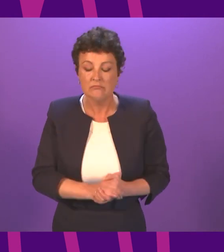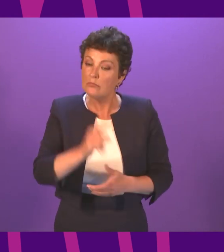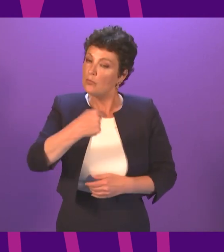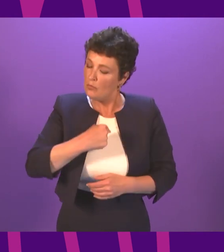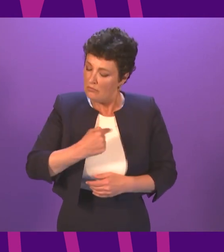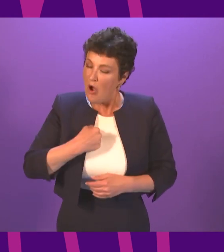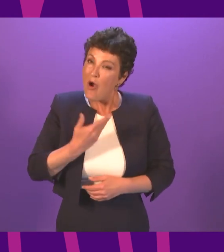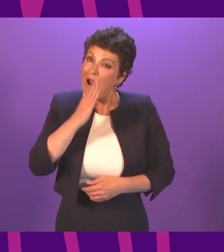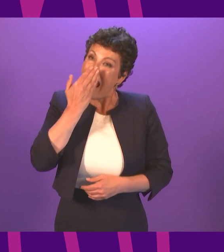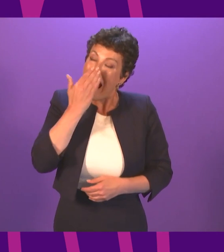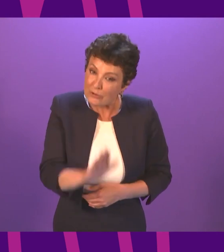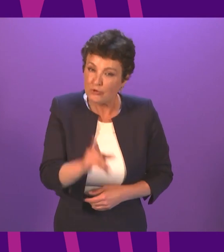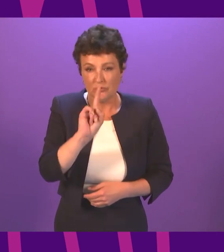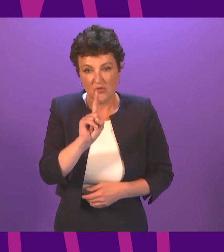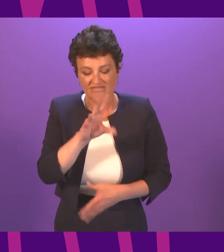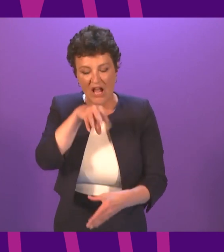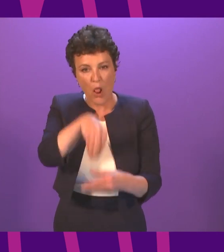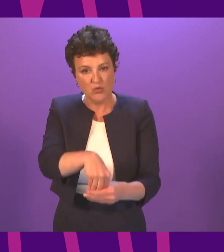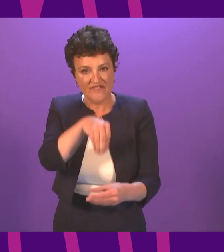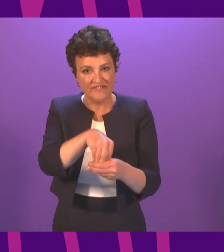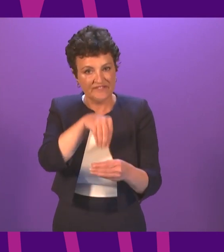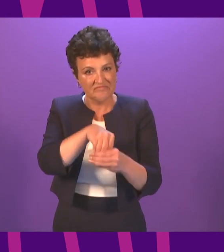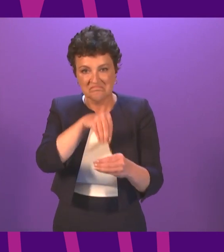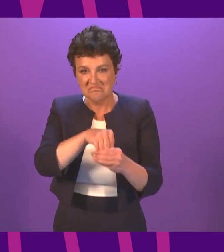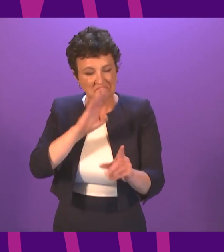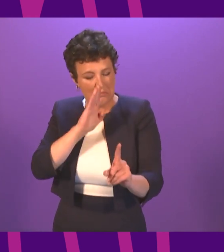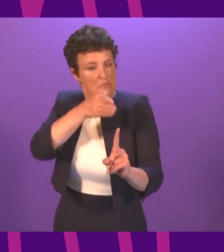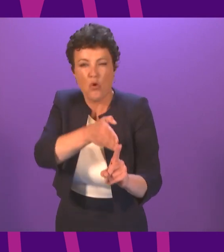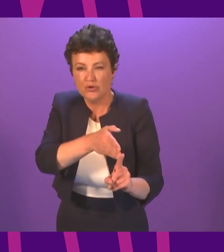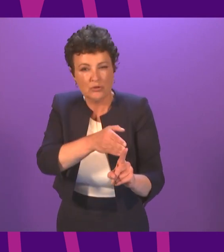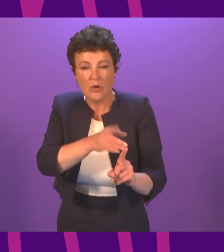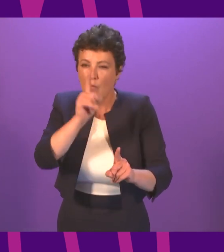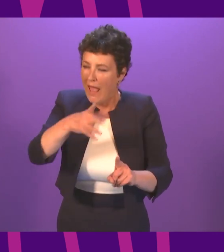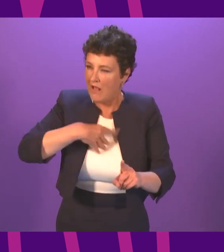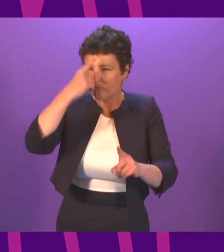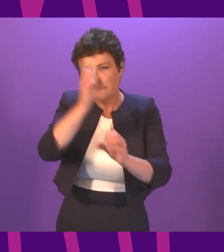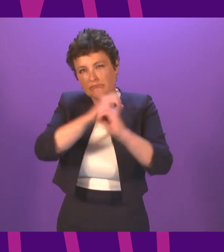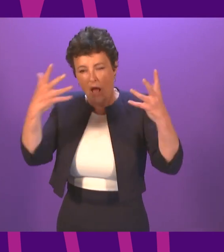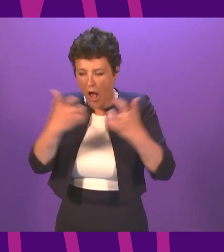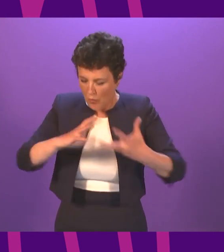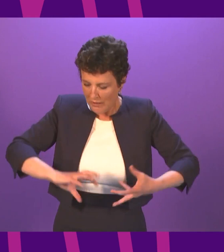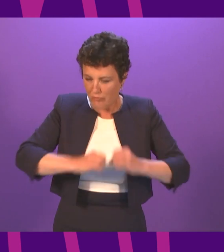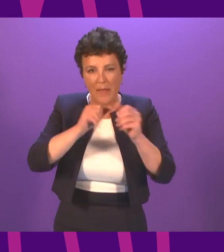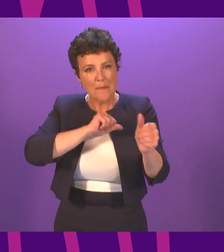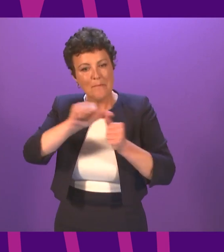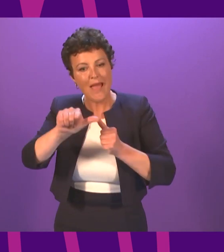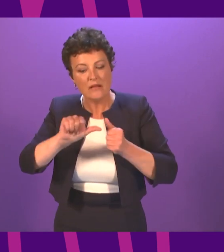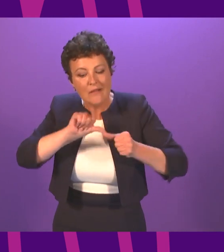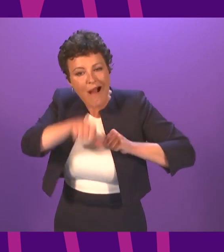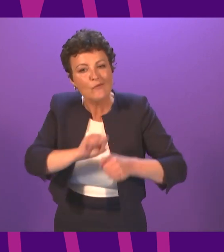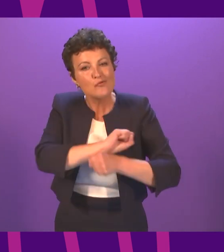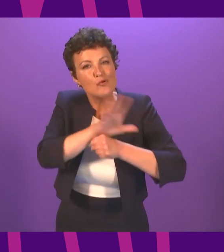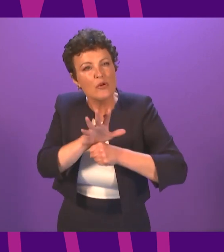countries must have about how we can build the best possible post-pandemic future. And in that endeavour, everyone in